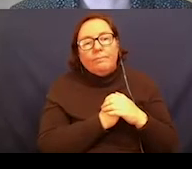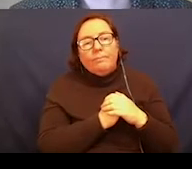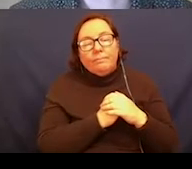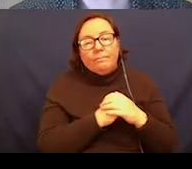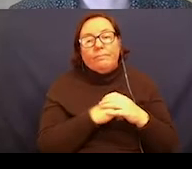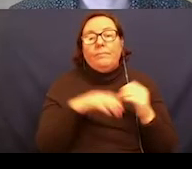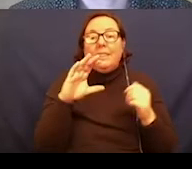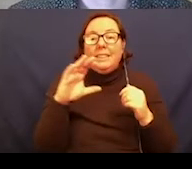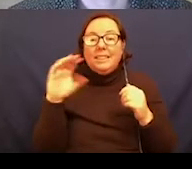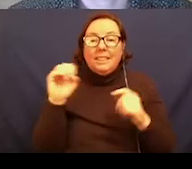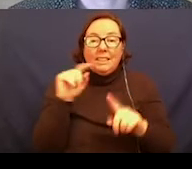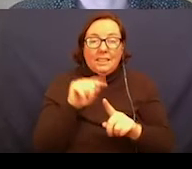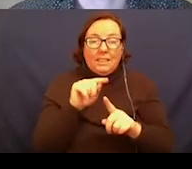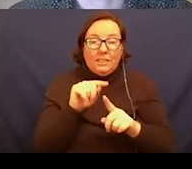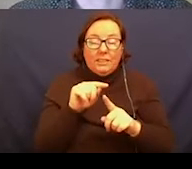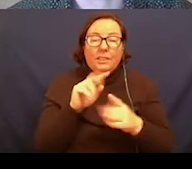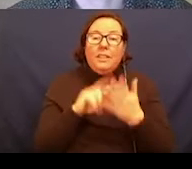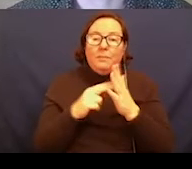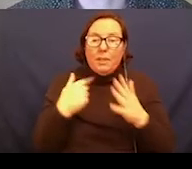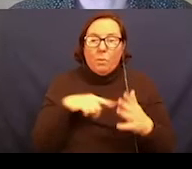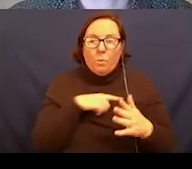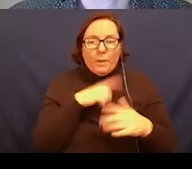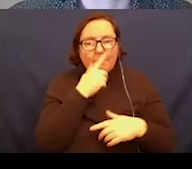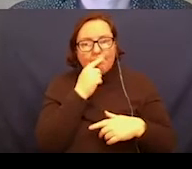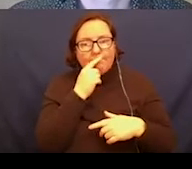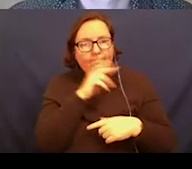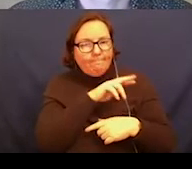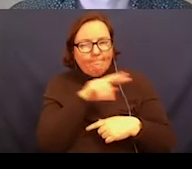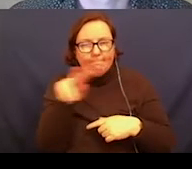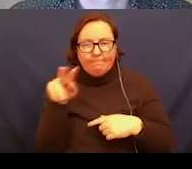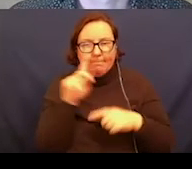The CCE program will select an electric supplier